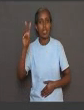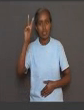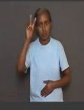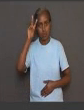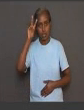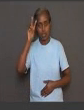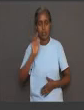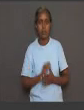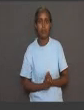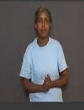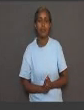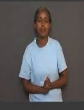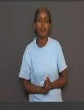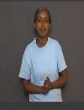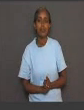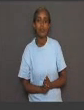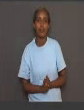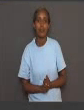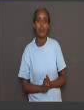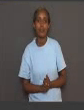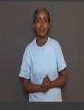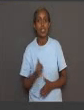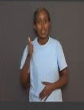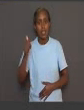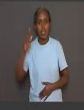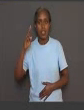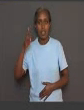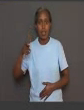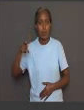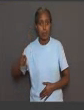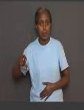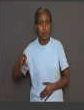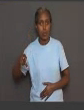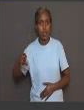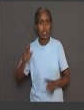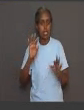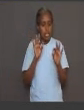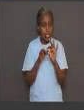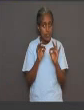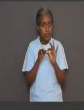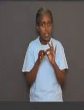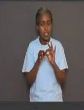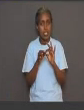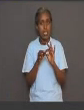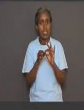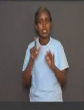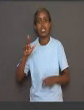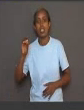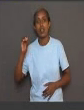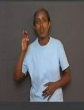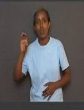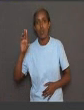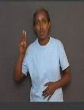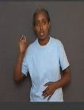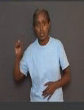A squared. A hyperbola is defined as the locus